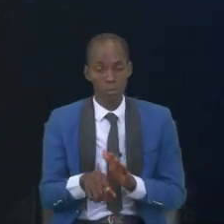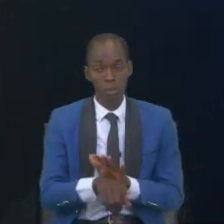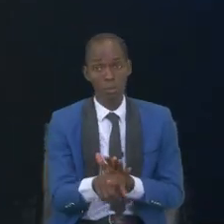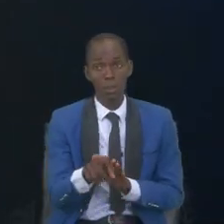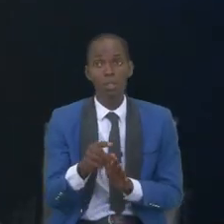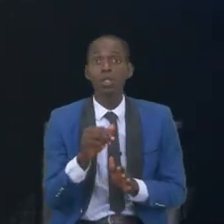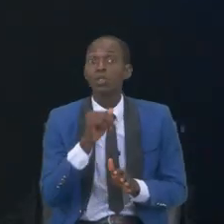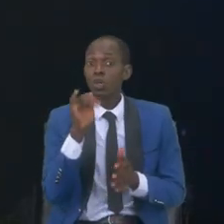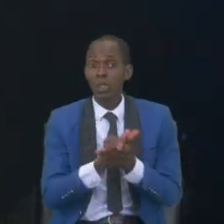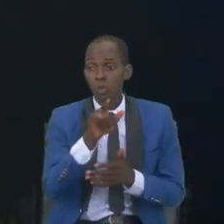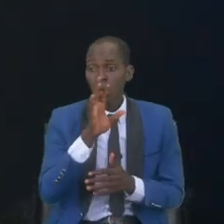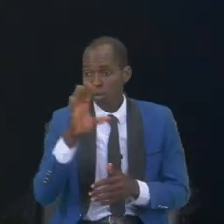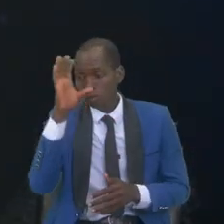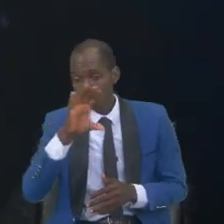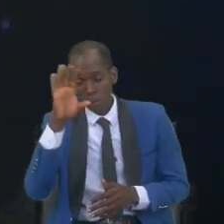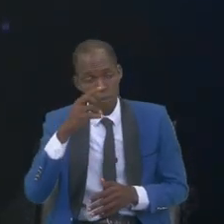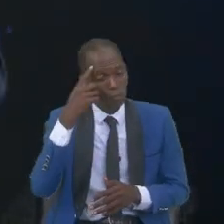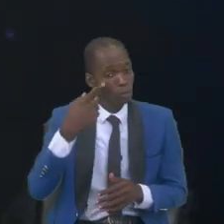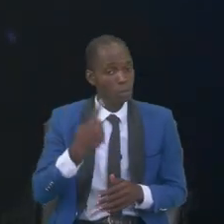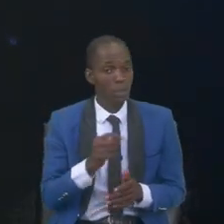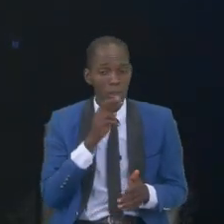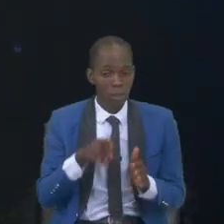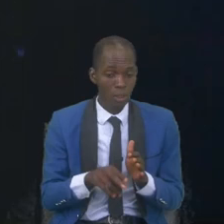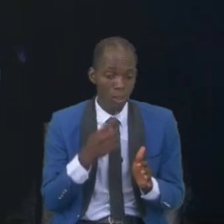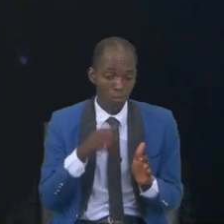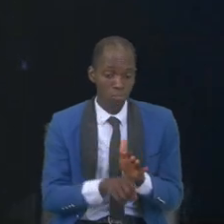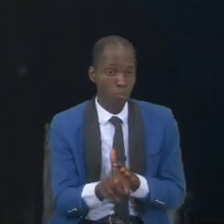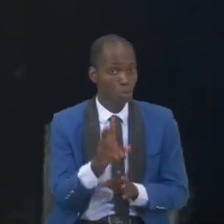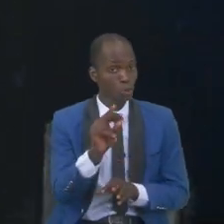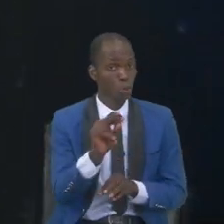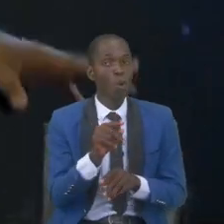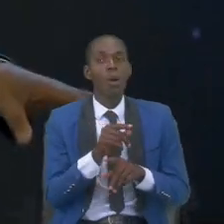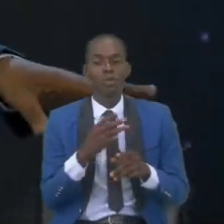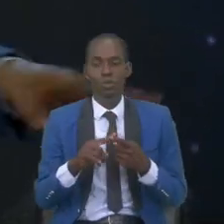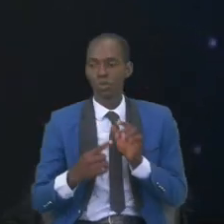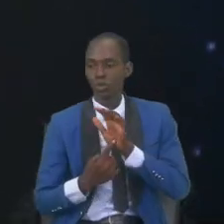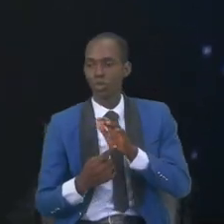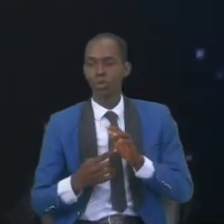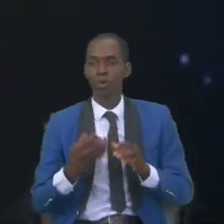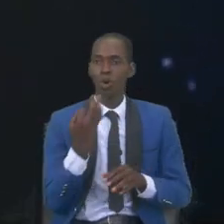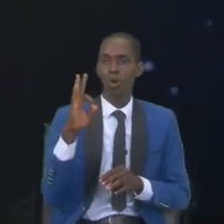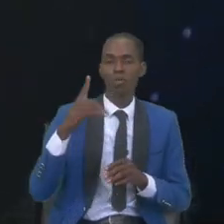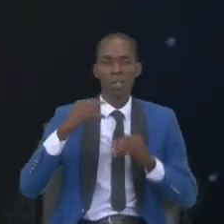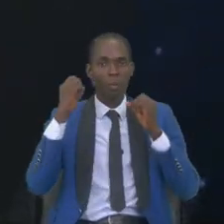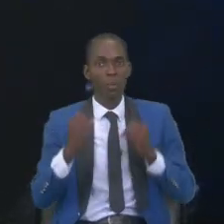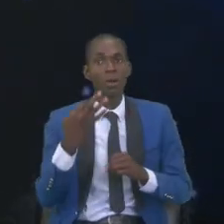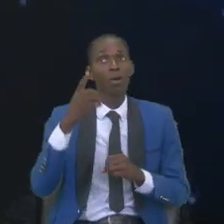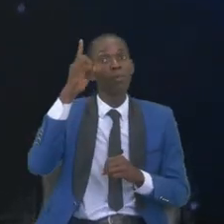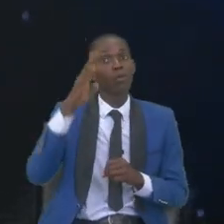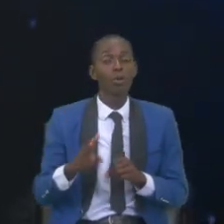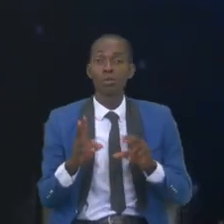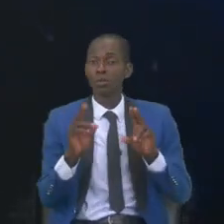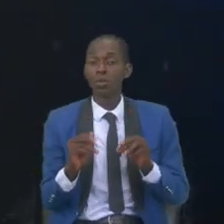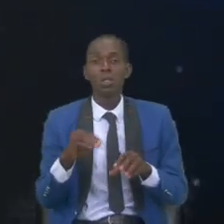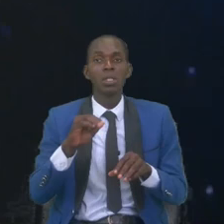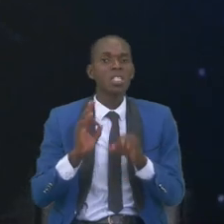for serpents in the wilderness, and they are saying, I want to demonstrate the power of God. If any serpent, anything spiritual or natural,